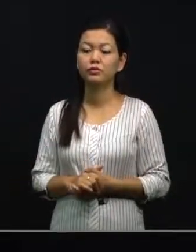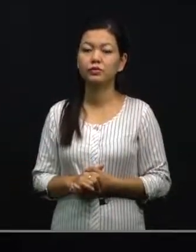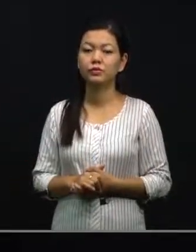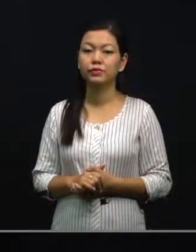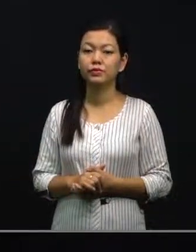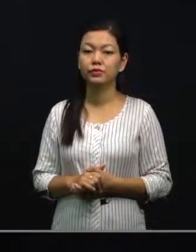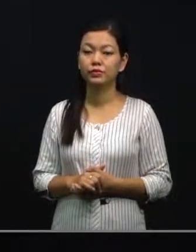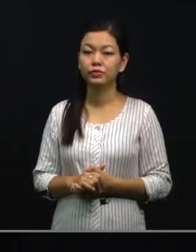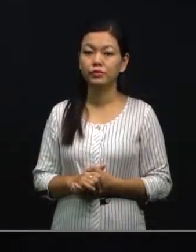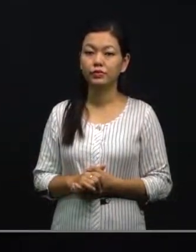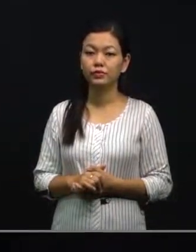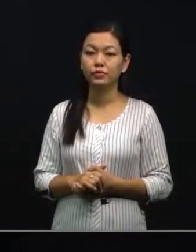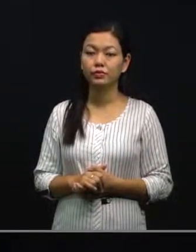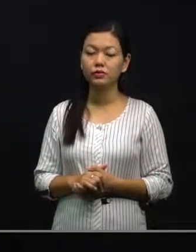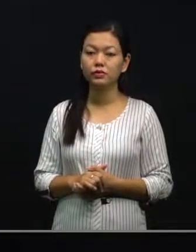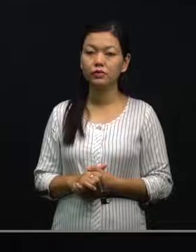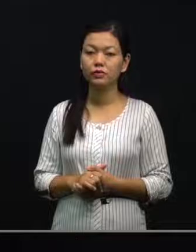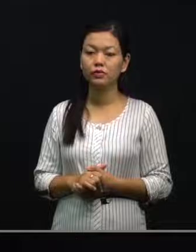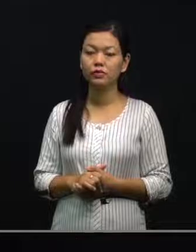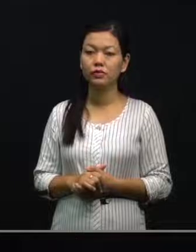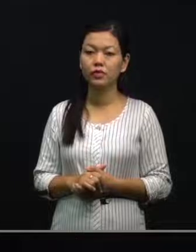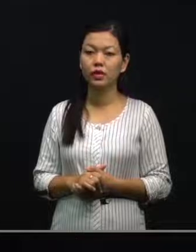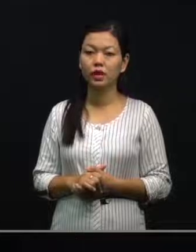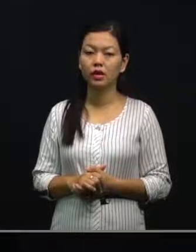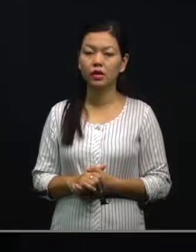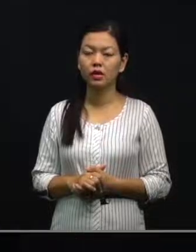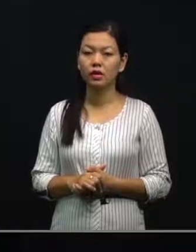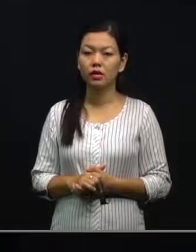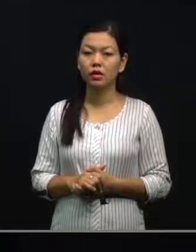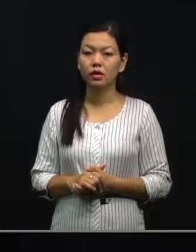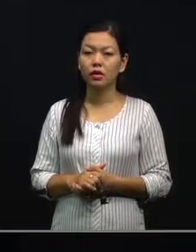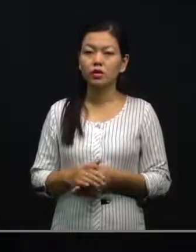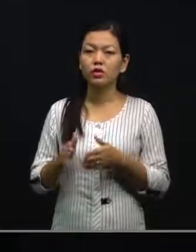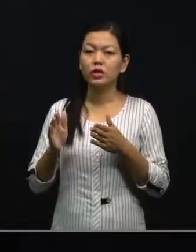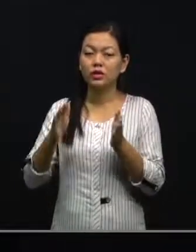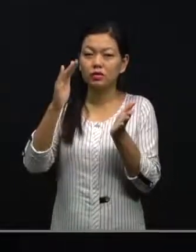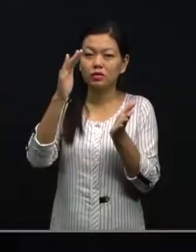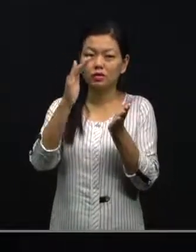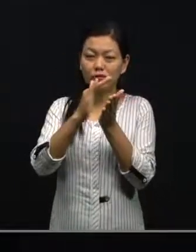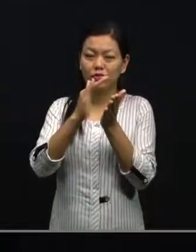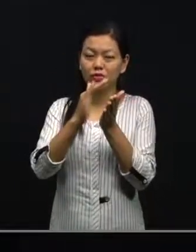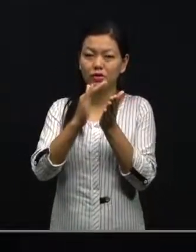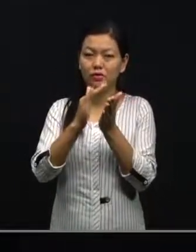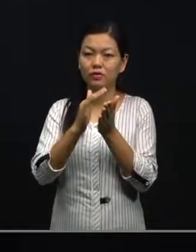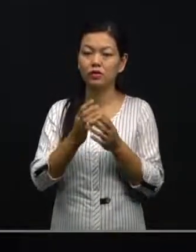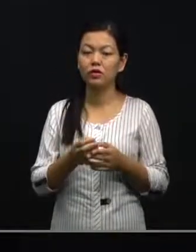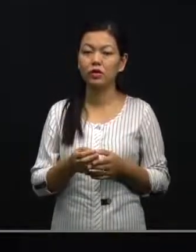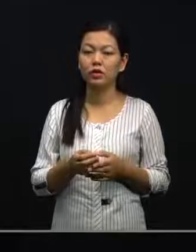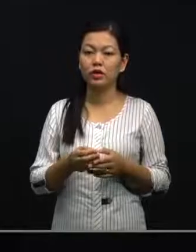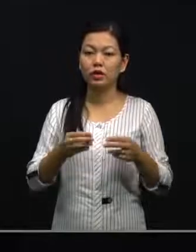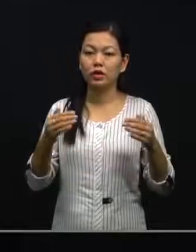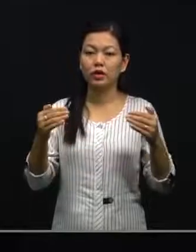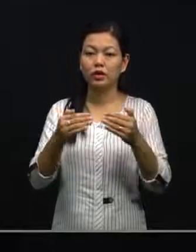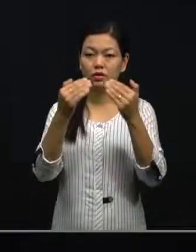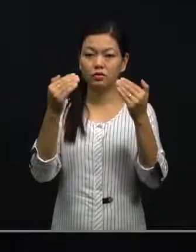what we have here. So that gives us a brief summary of the Otis family as